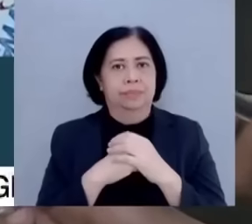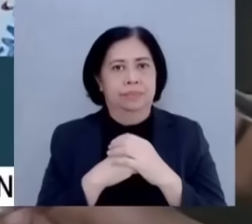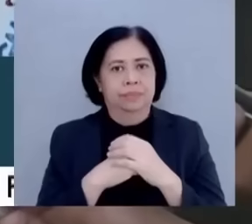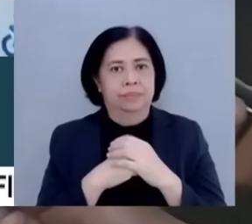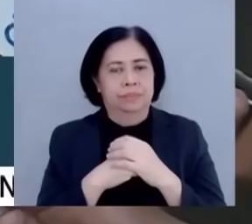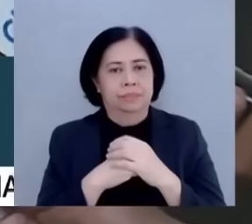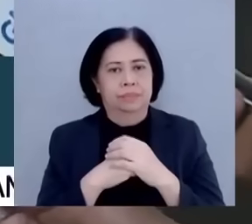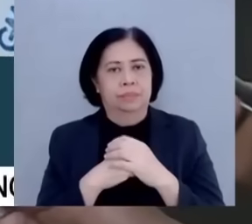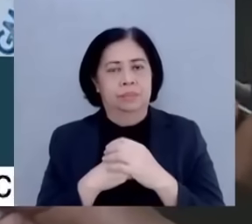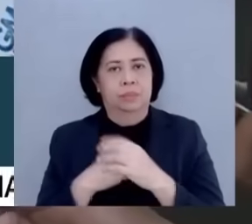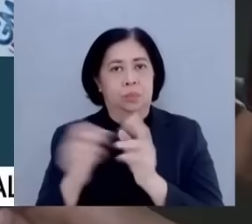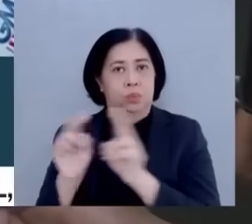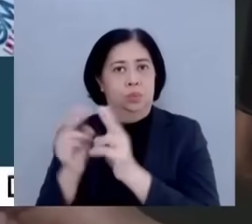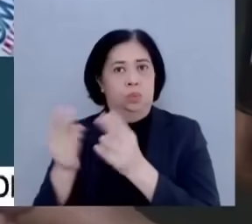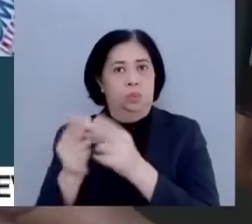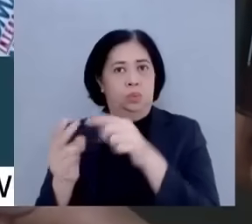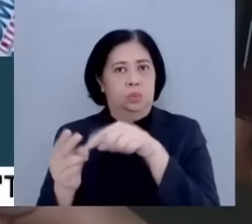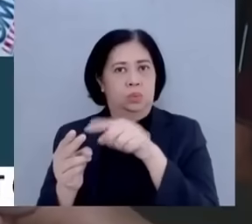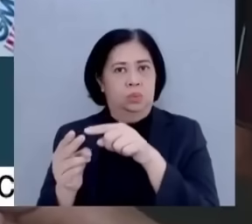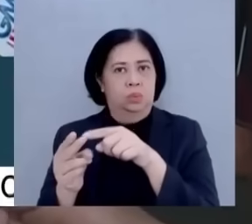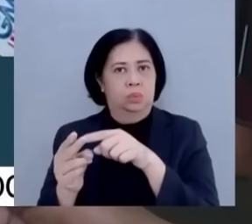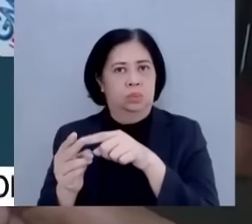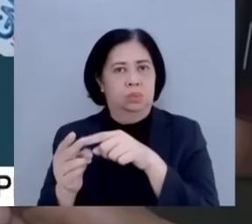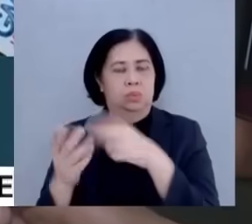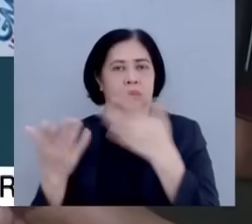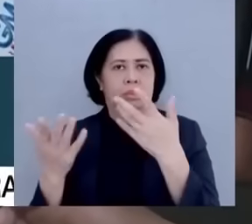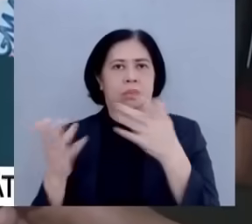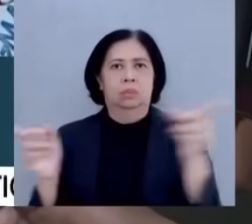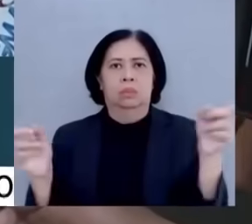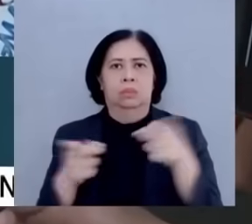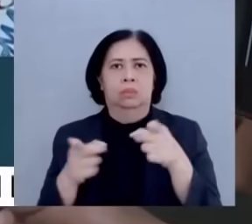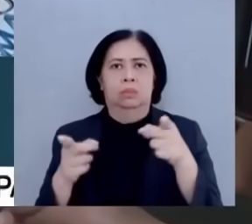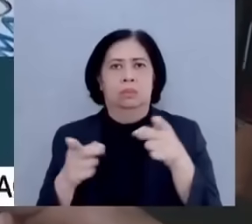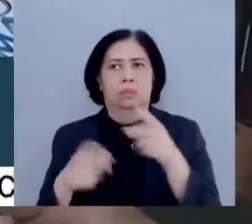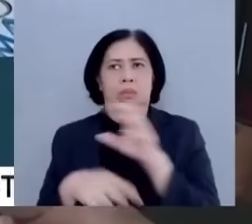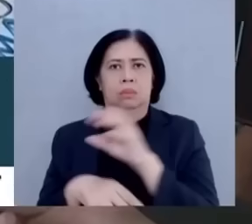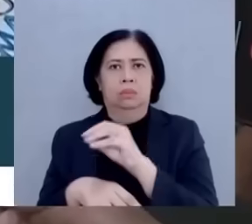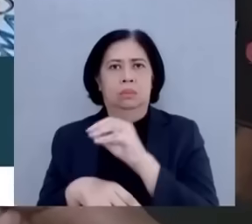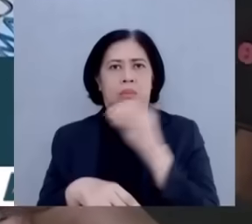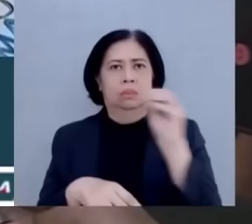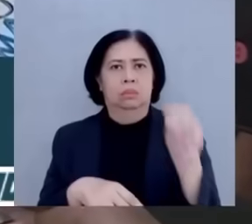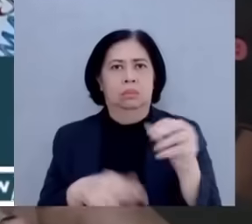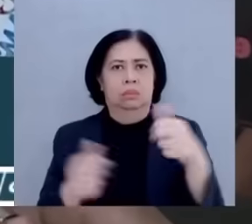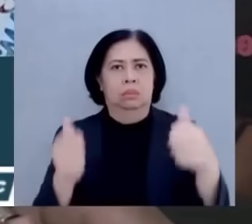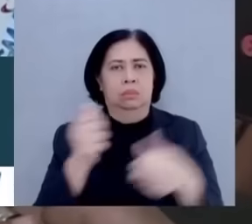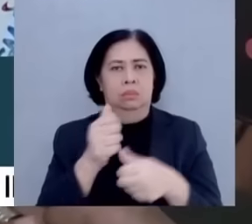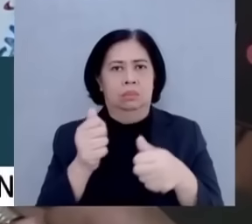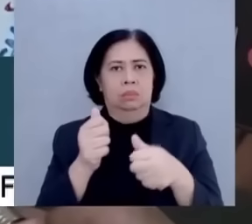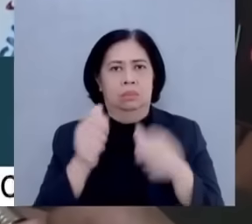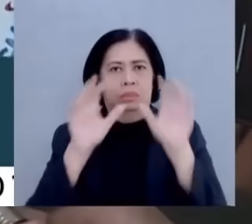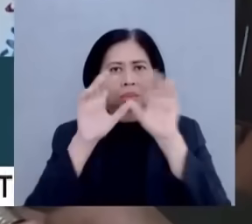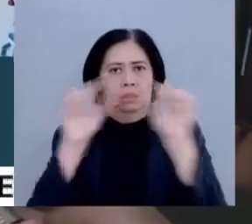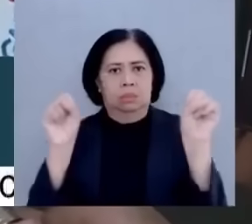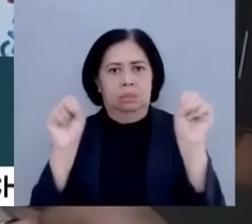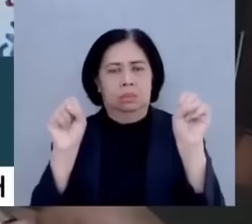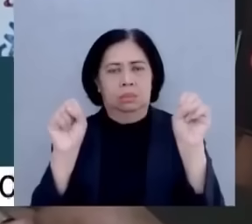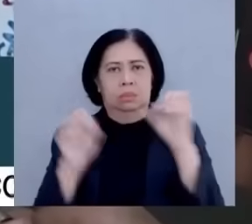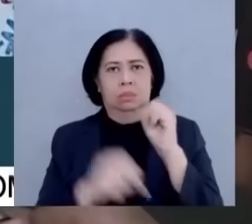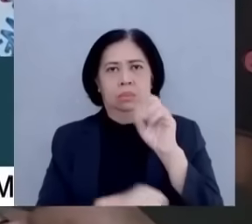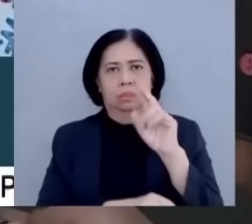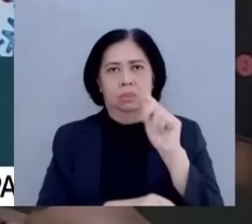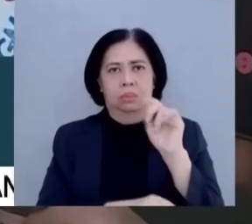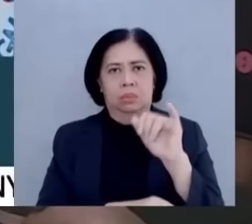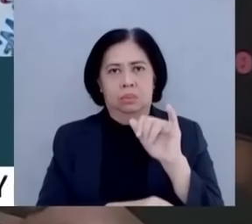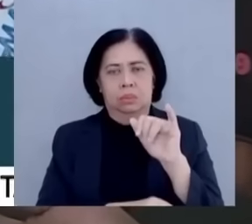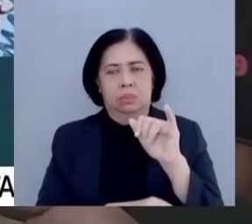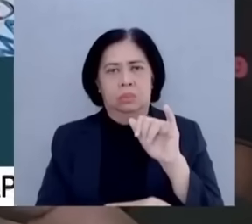the unit was unceremoniously assigned as a unit under the Presidential Security Command.